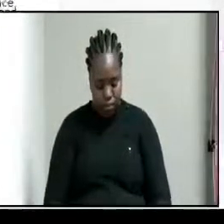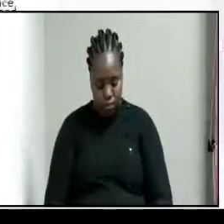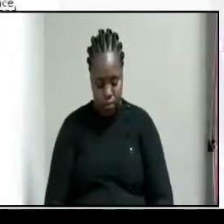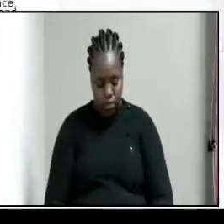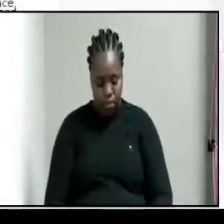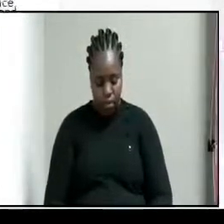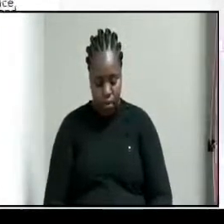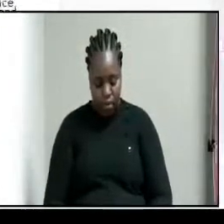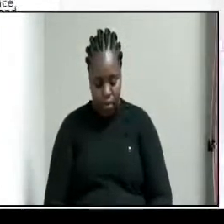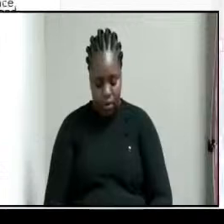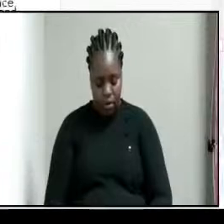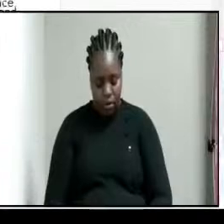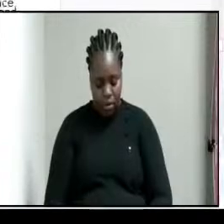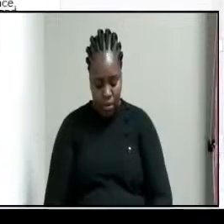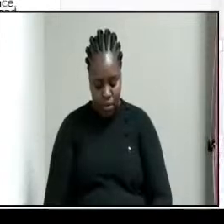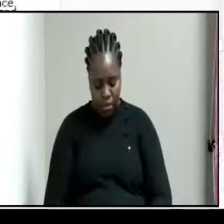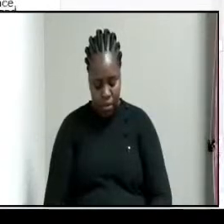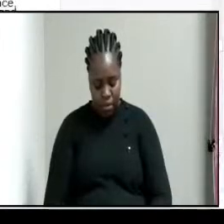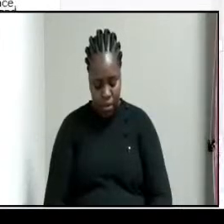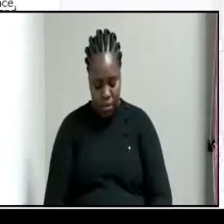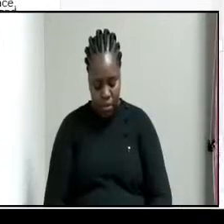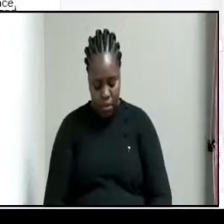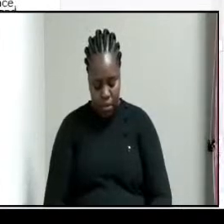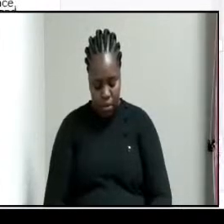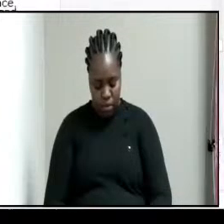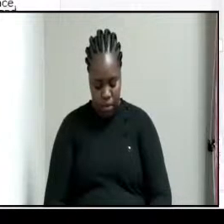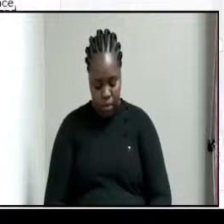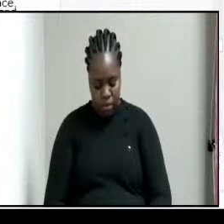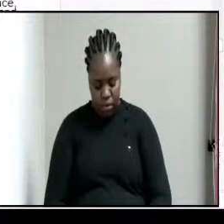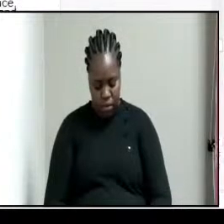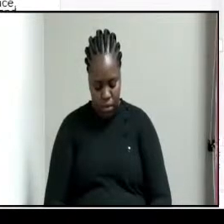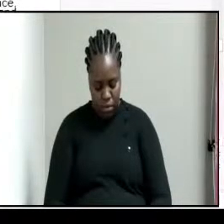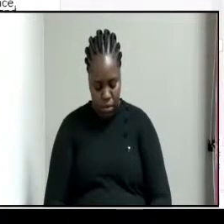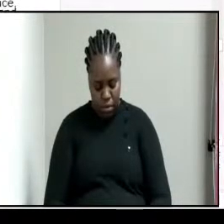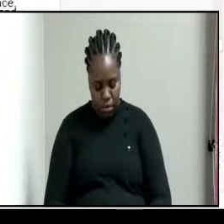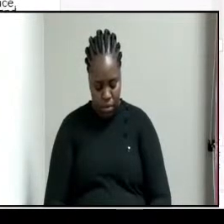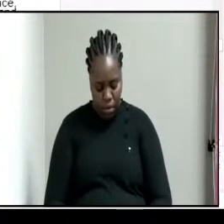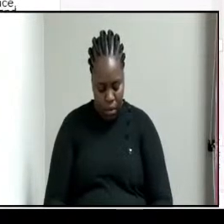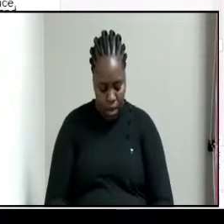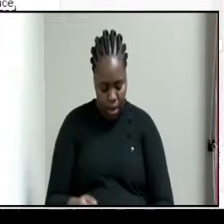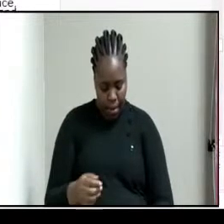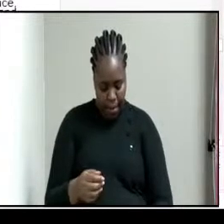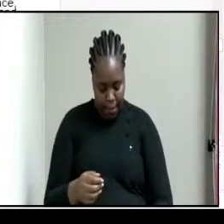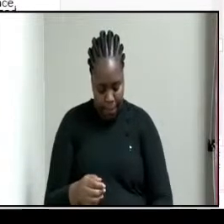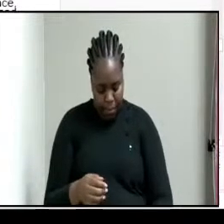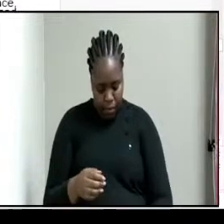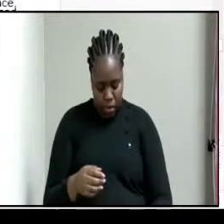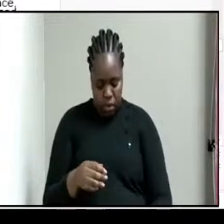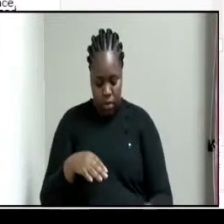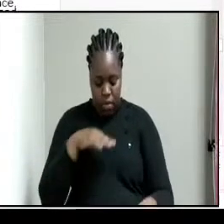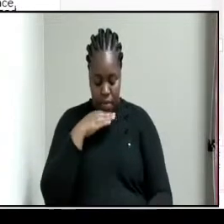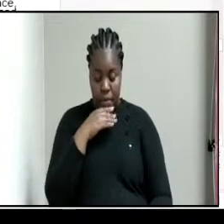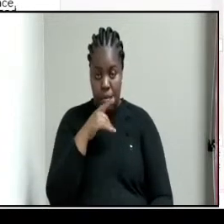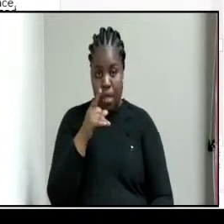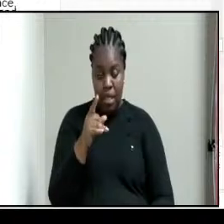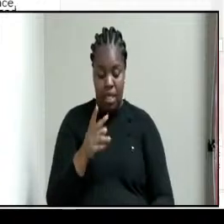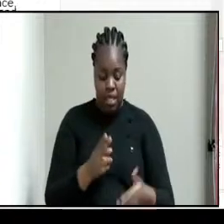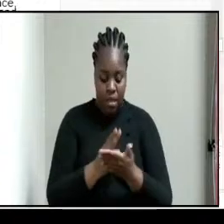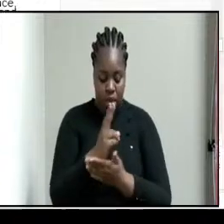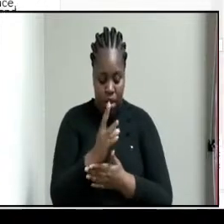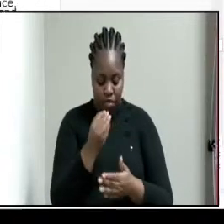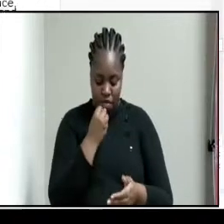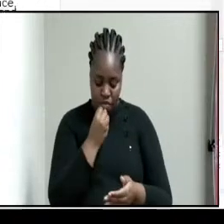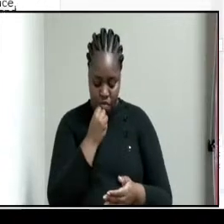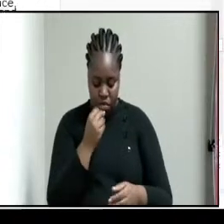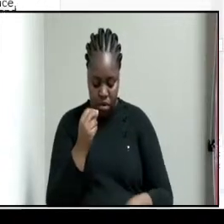Now, when it comes to the duty to respect the right to food, the obligation to respect entails the duty not to interfere with the enjoyment of the right to food. The